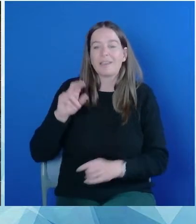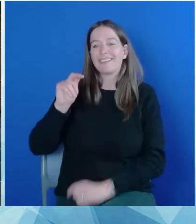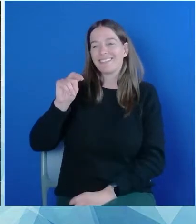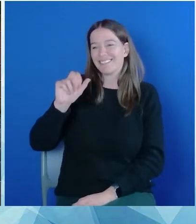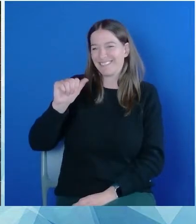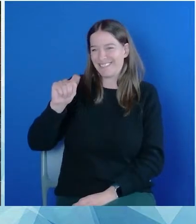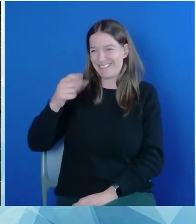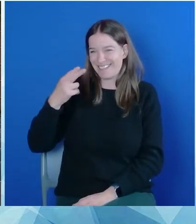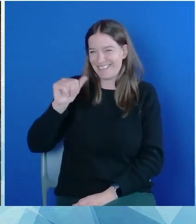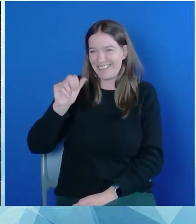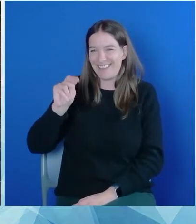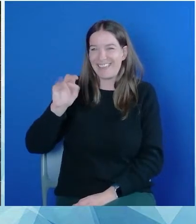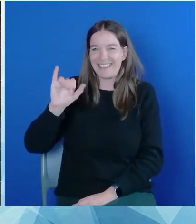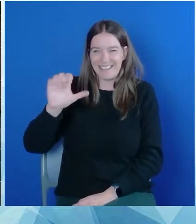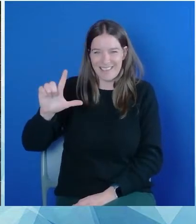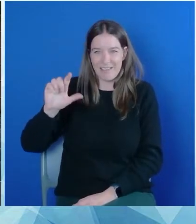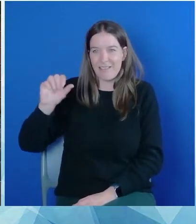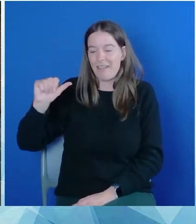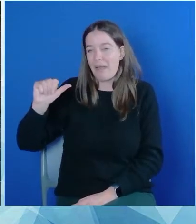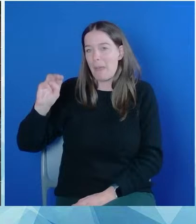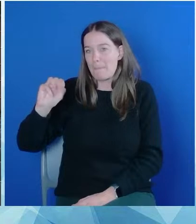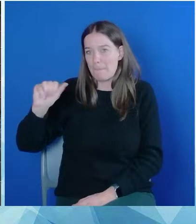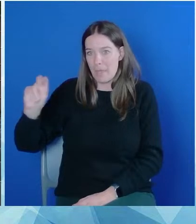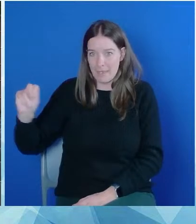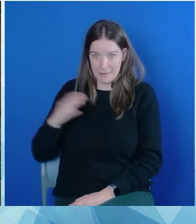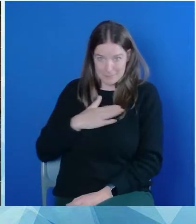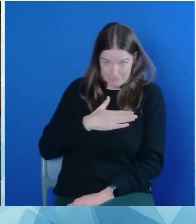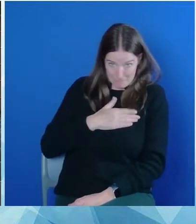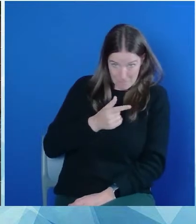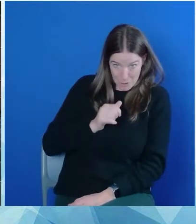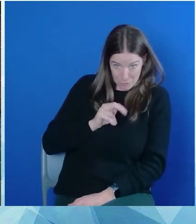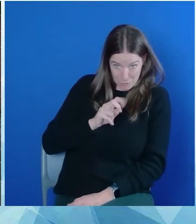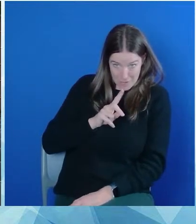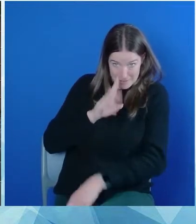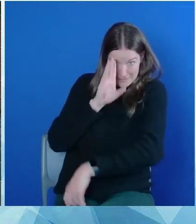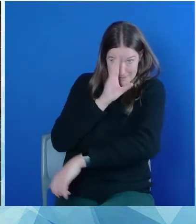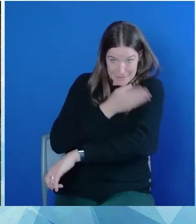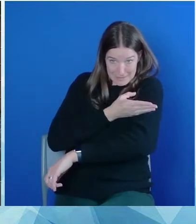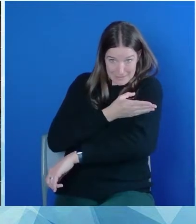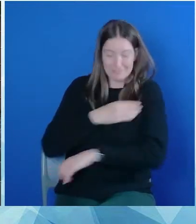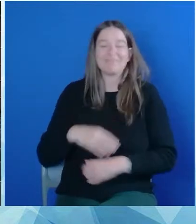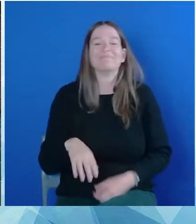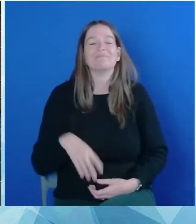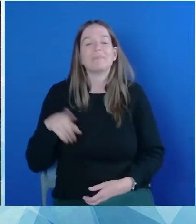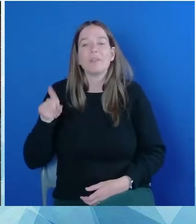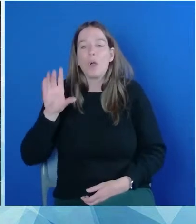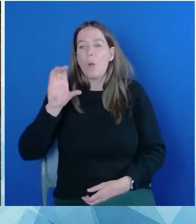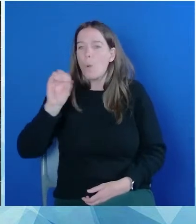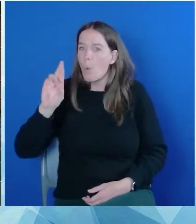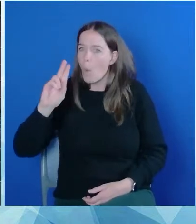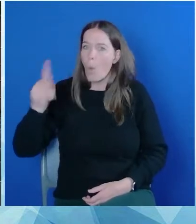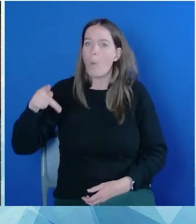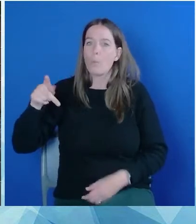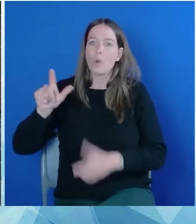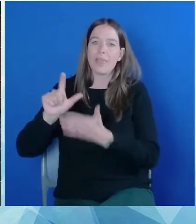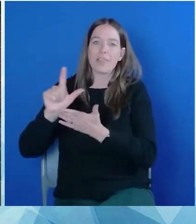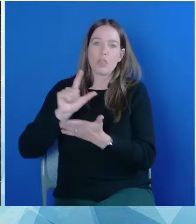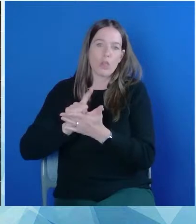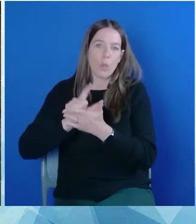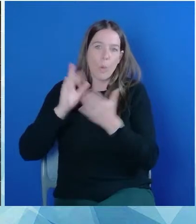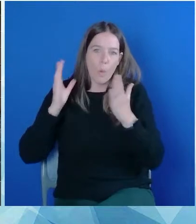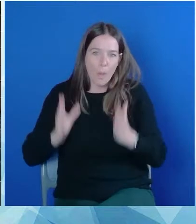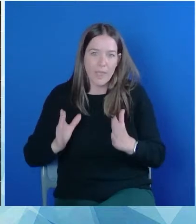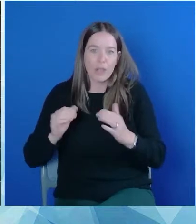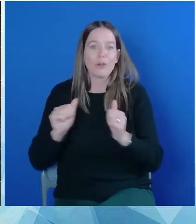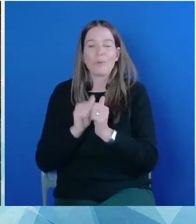Nathaniel Aman, who happens to be my grandson, is a corporate lawyer with